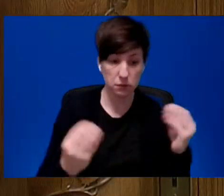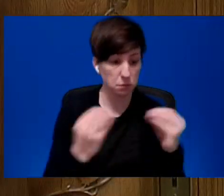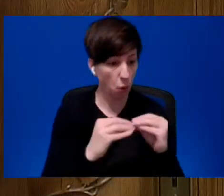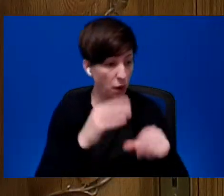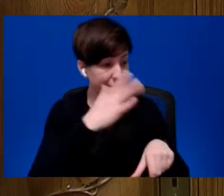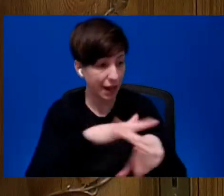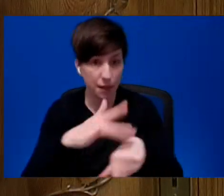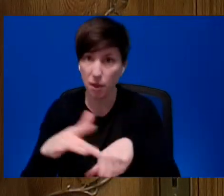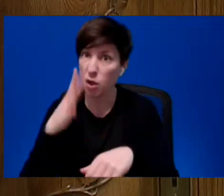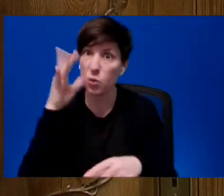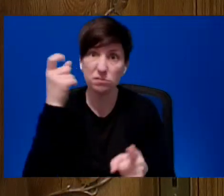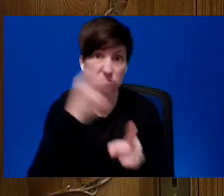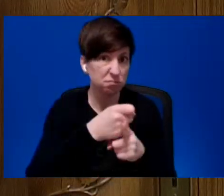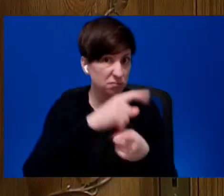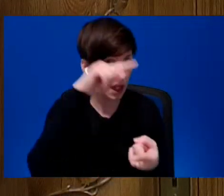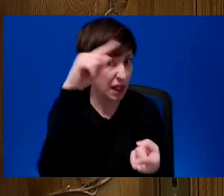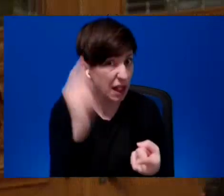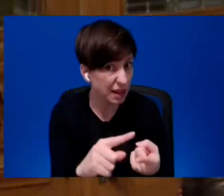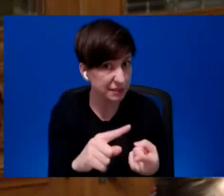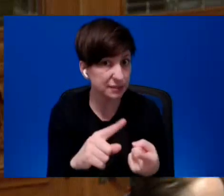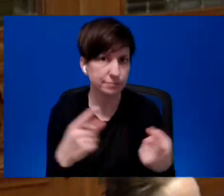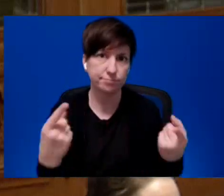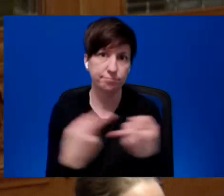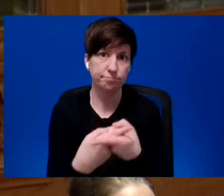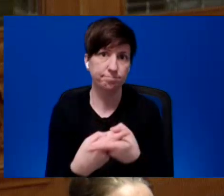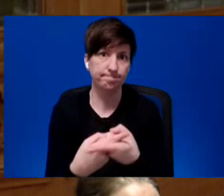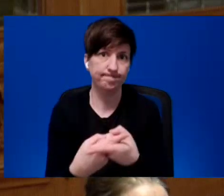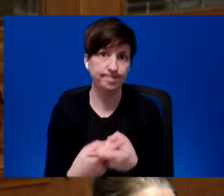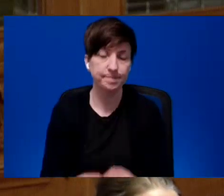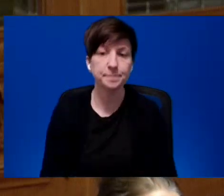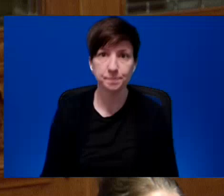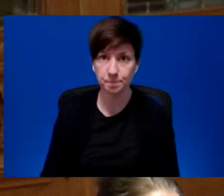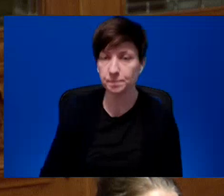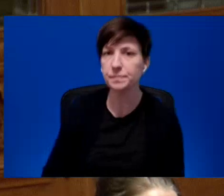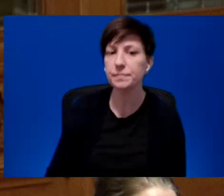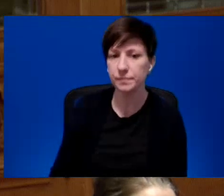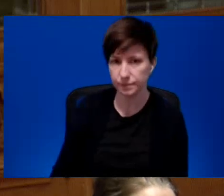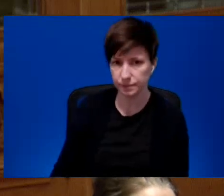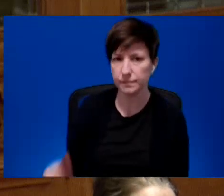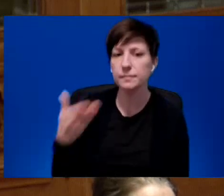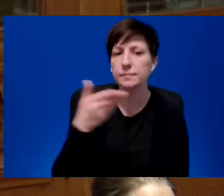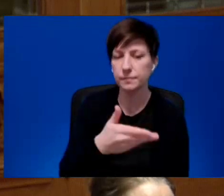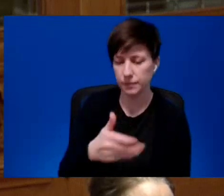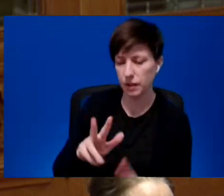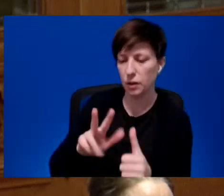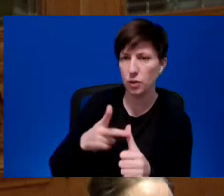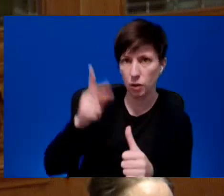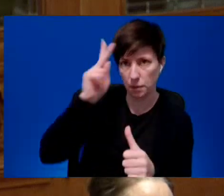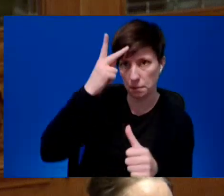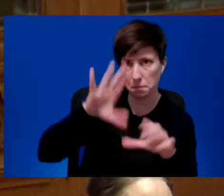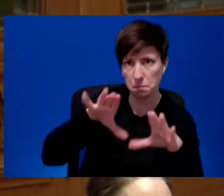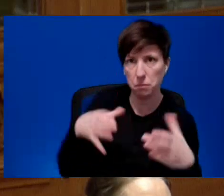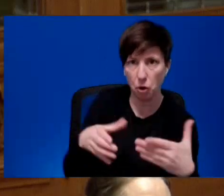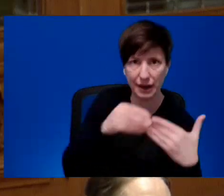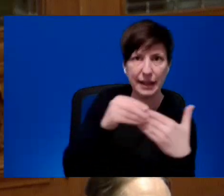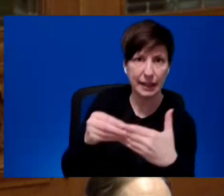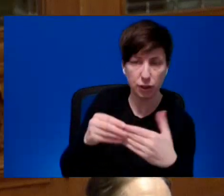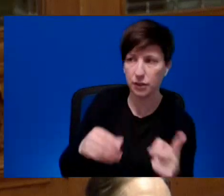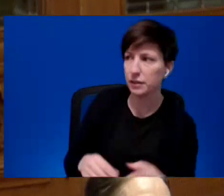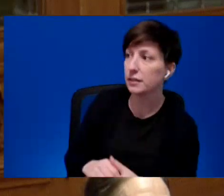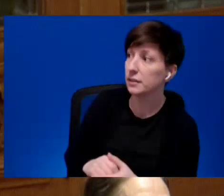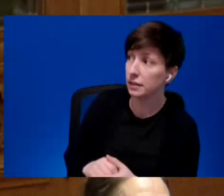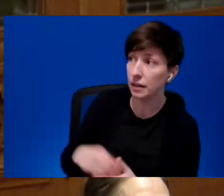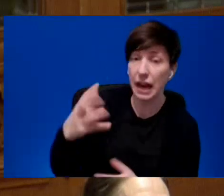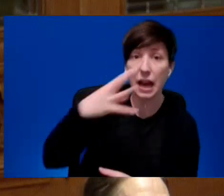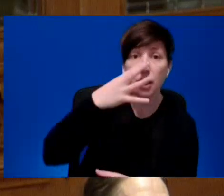Leader of Third Party Supplemental. Thank you, Honourable Speaker. Listening to the experts 5 years ago about ignoring the ones who are speaking today is a choice, and the thing